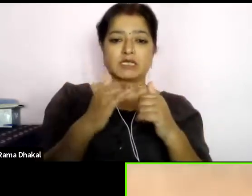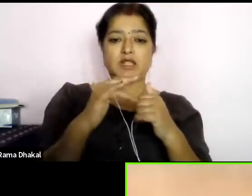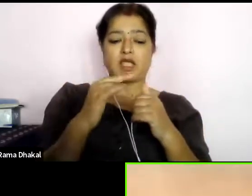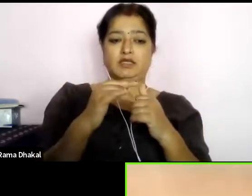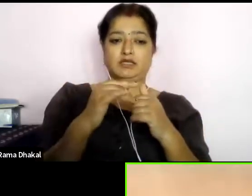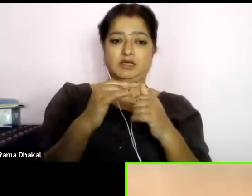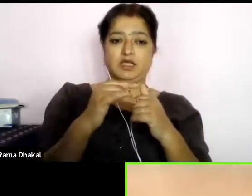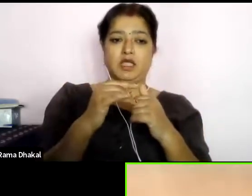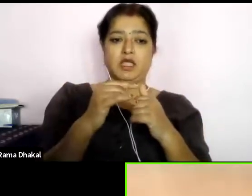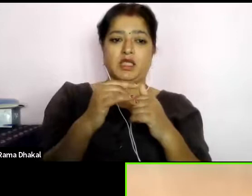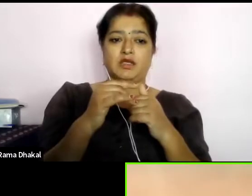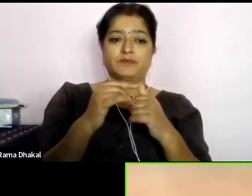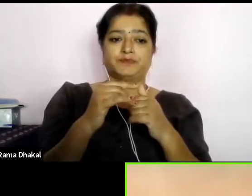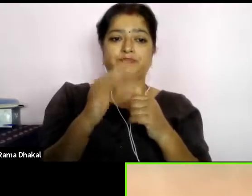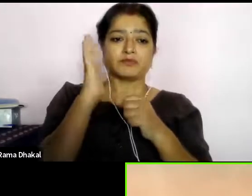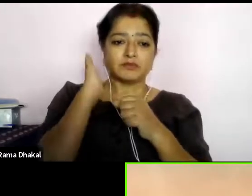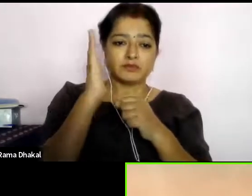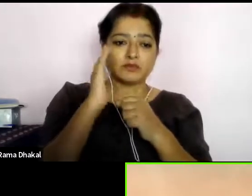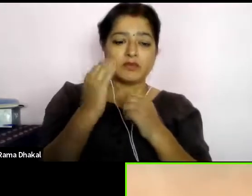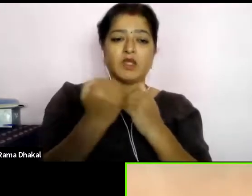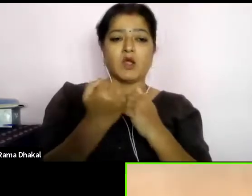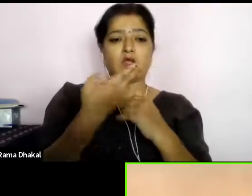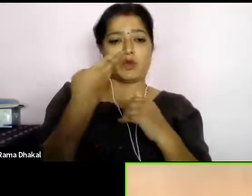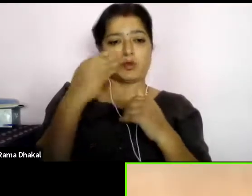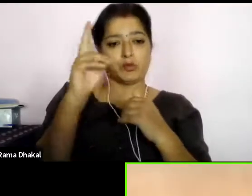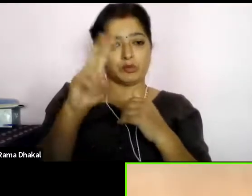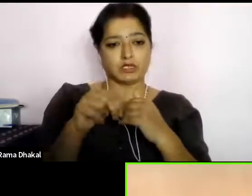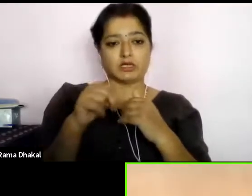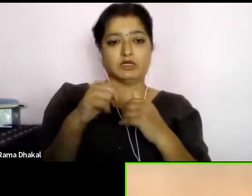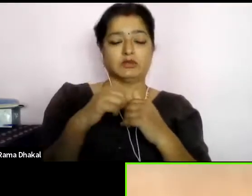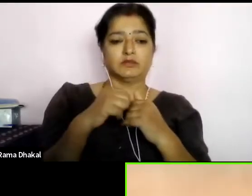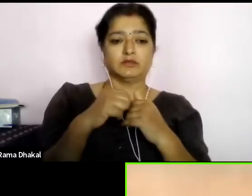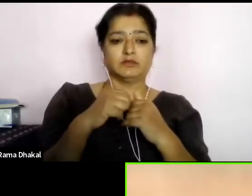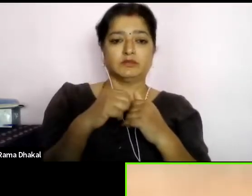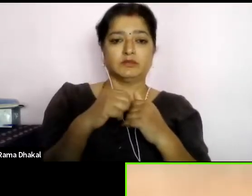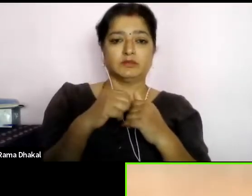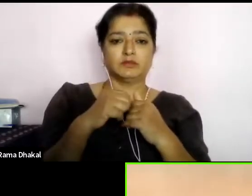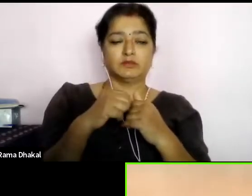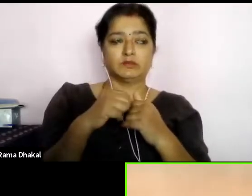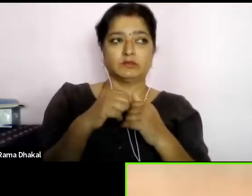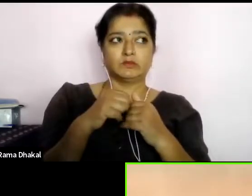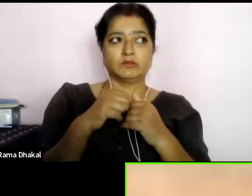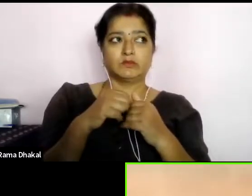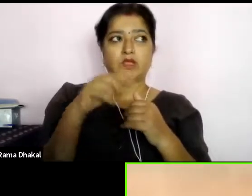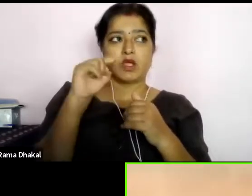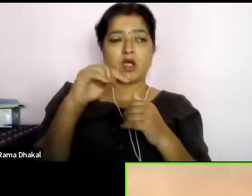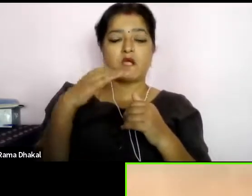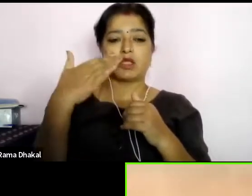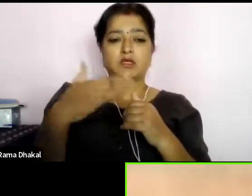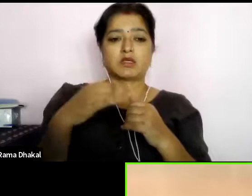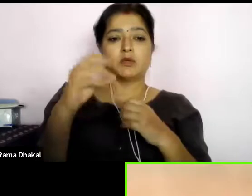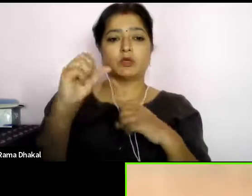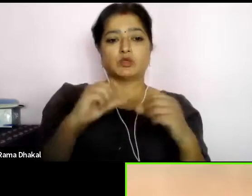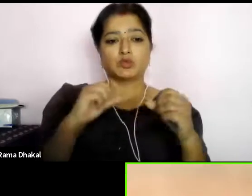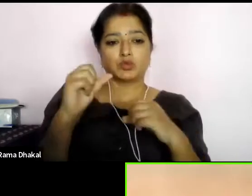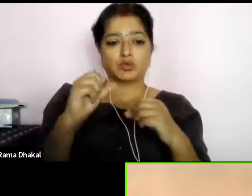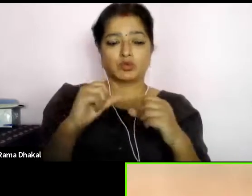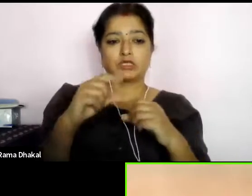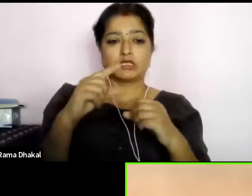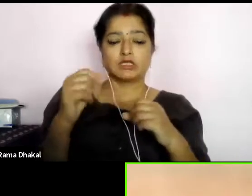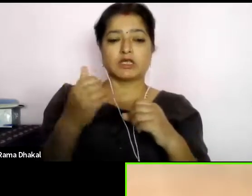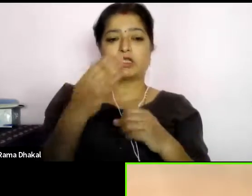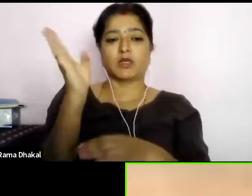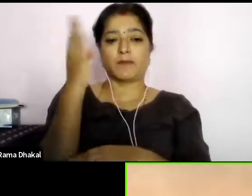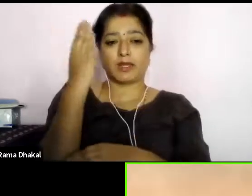within the environmental justice have not been able to amplify this structural discrimination